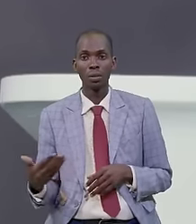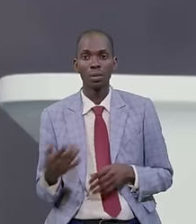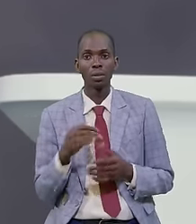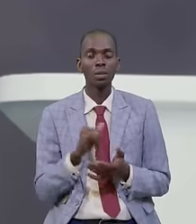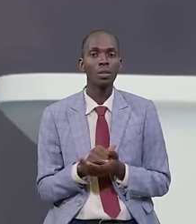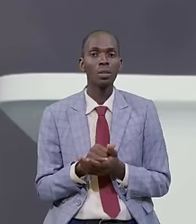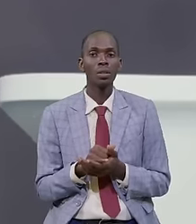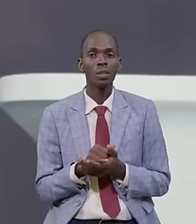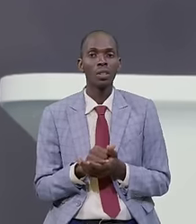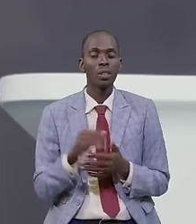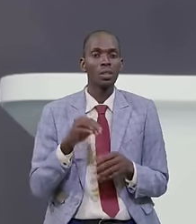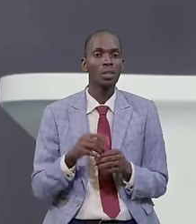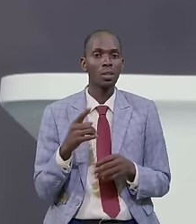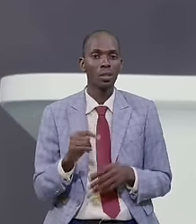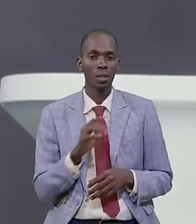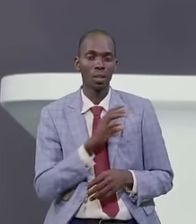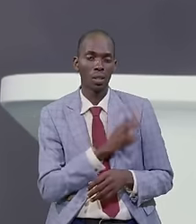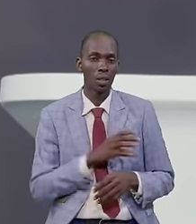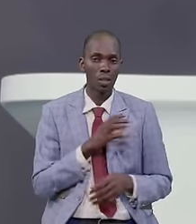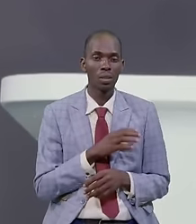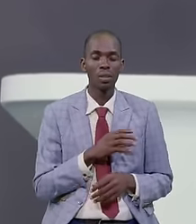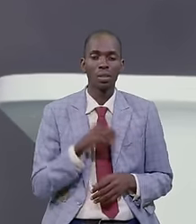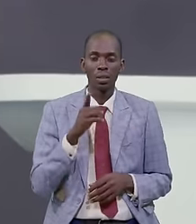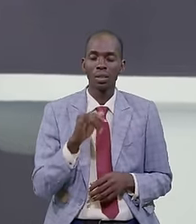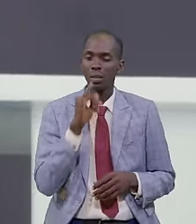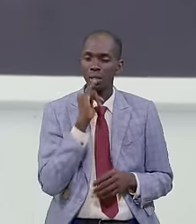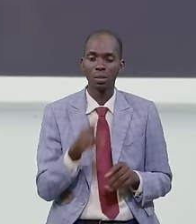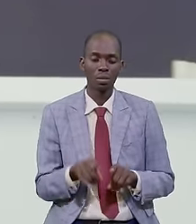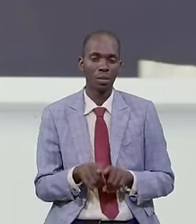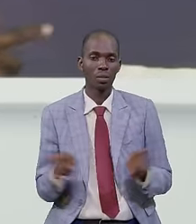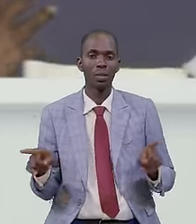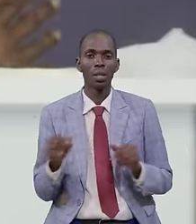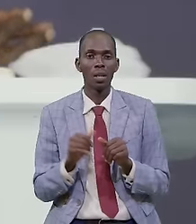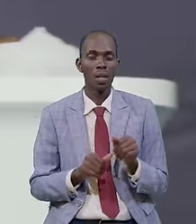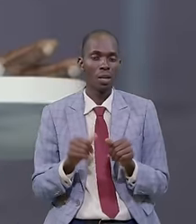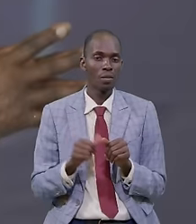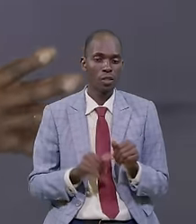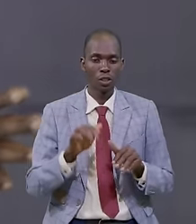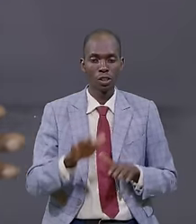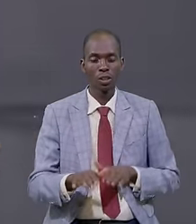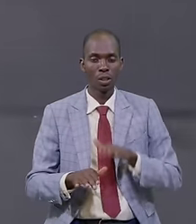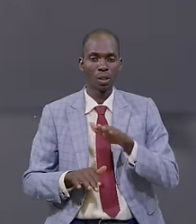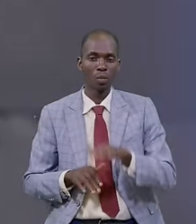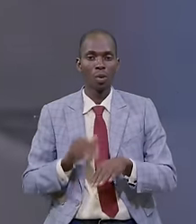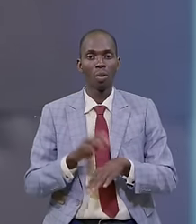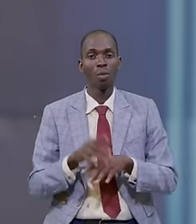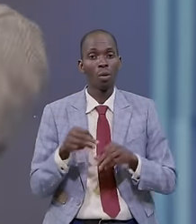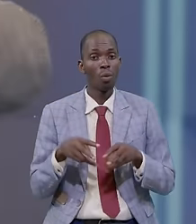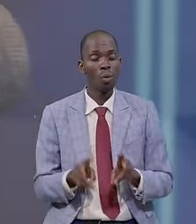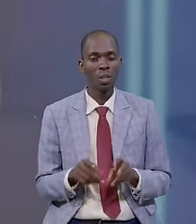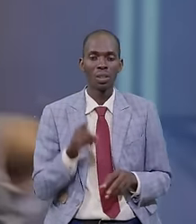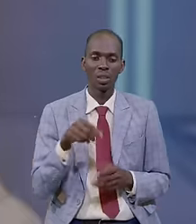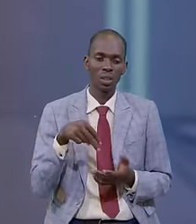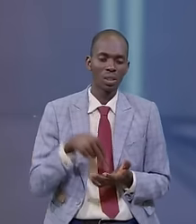the character, in his life, stood out. Every step of the way, stood out. In